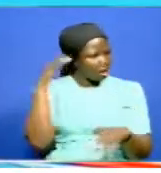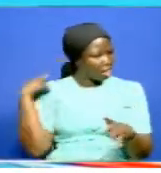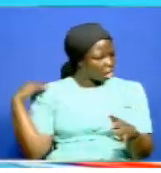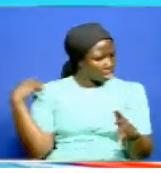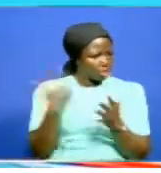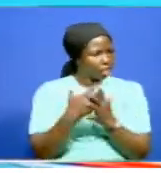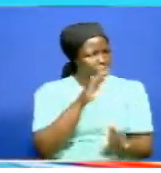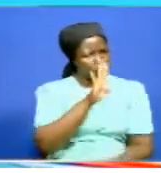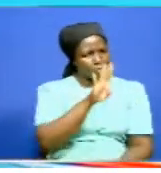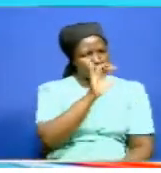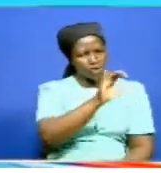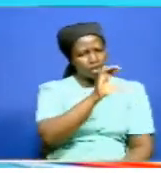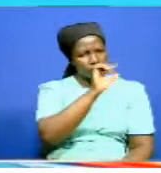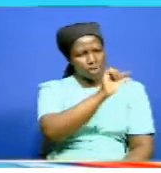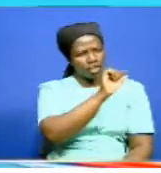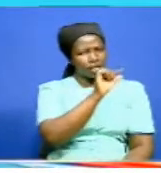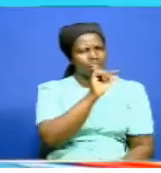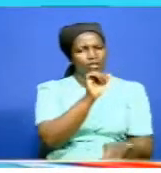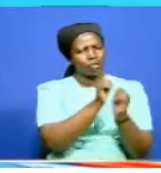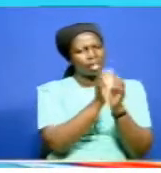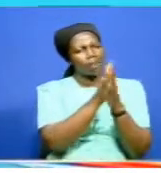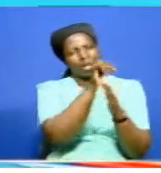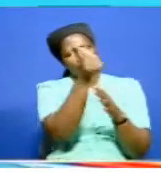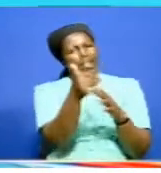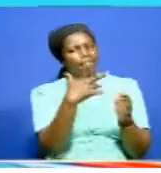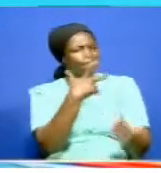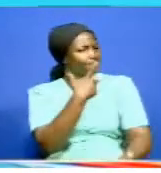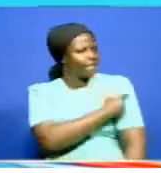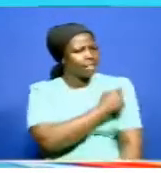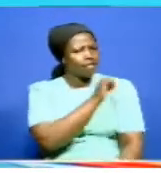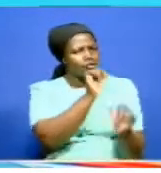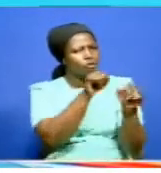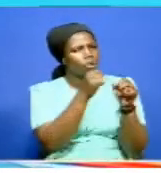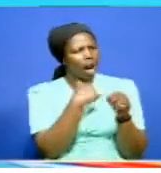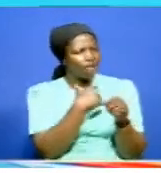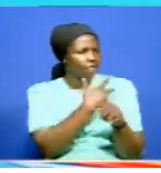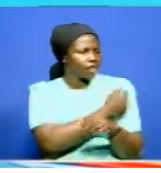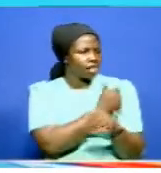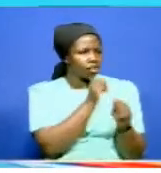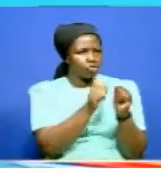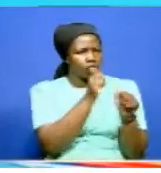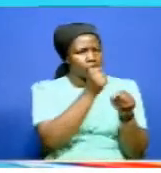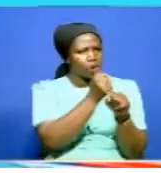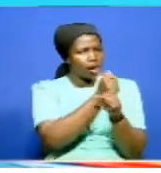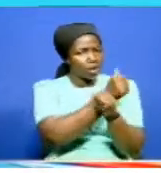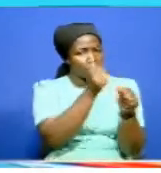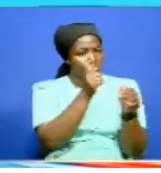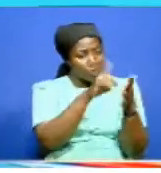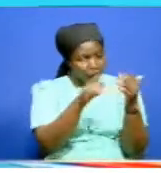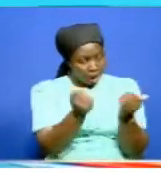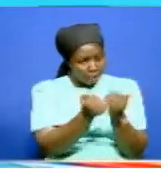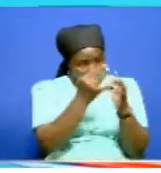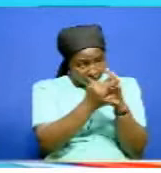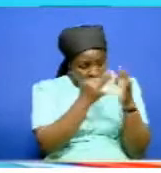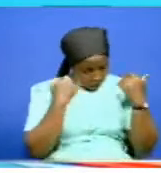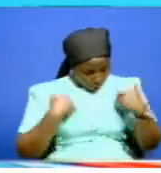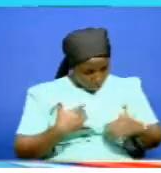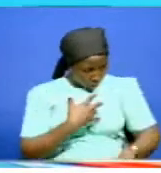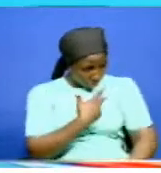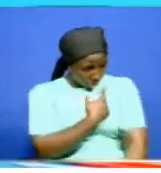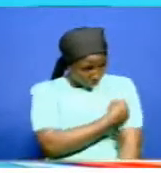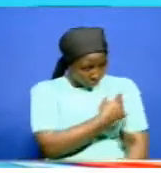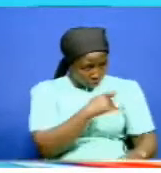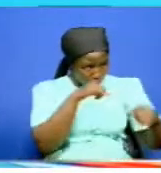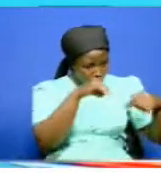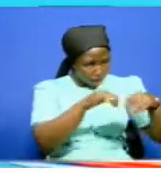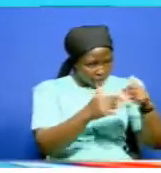stuff. We'll be having a vaccine that really works. What happens if I get an AstraZeneca vaccine today, and perhaps in the